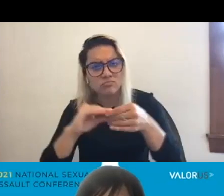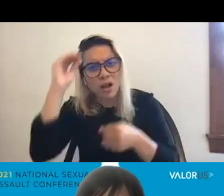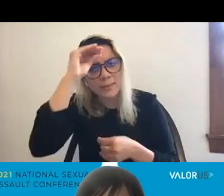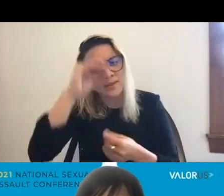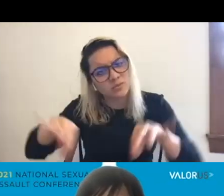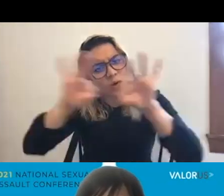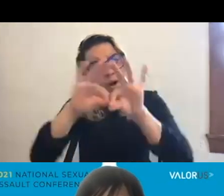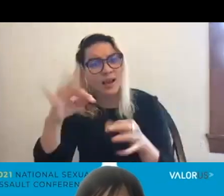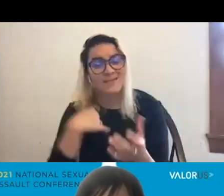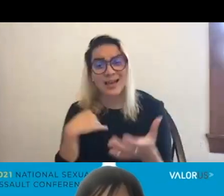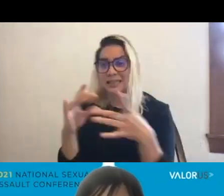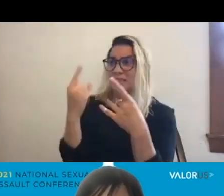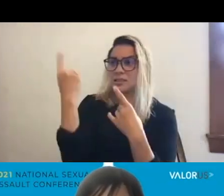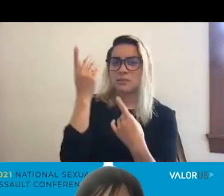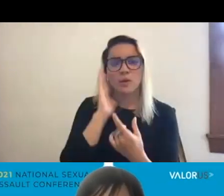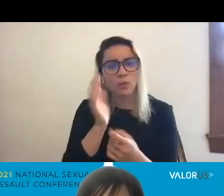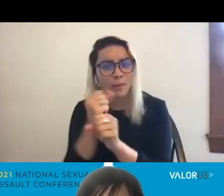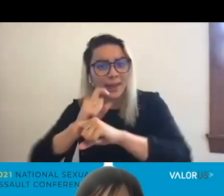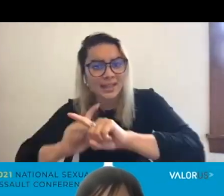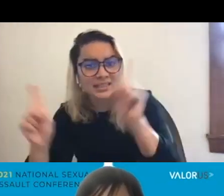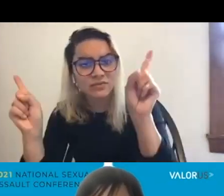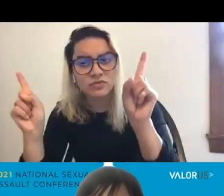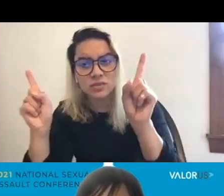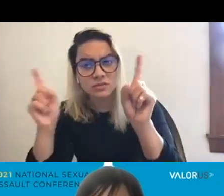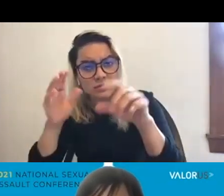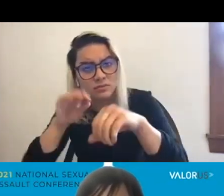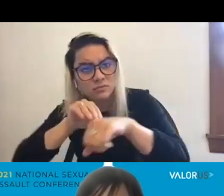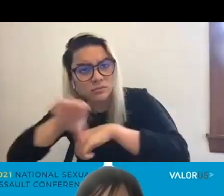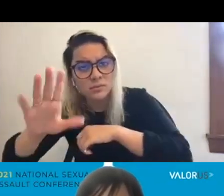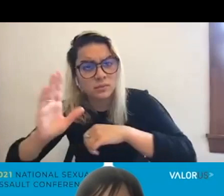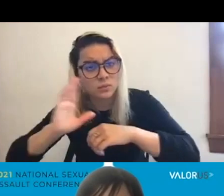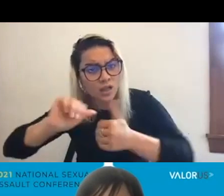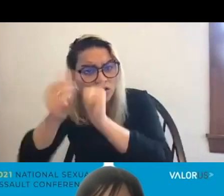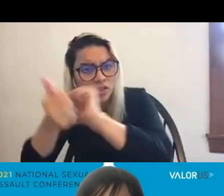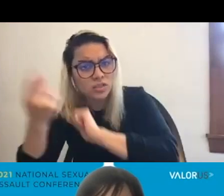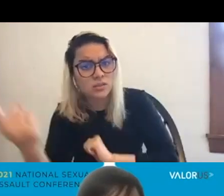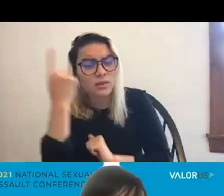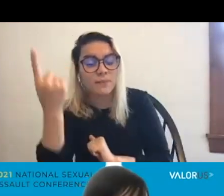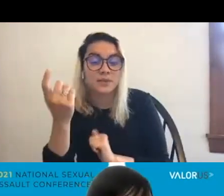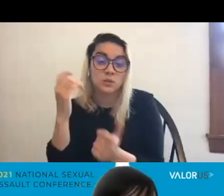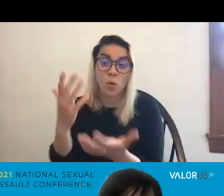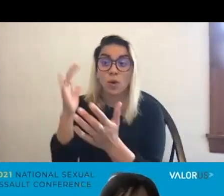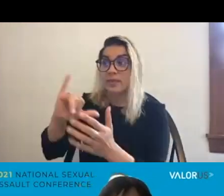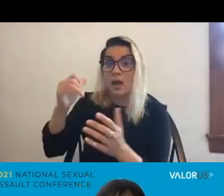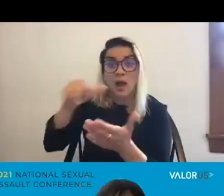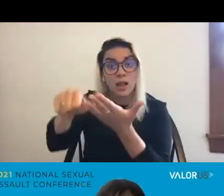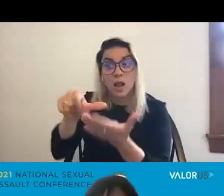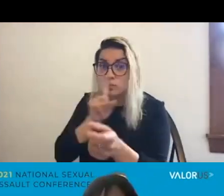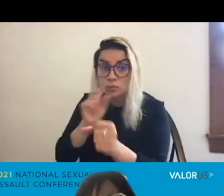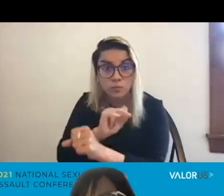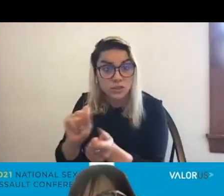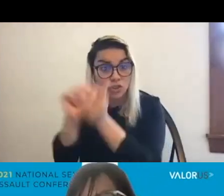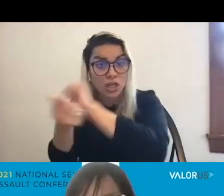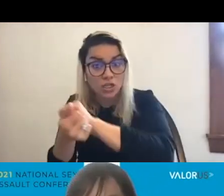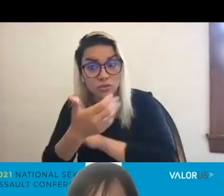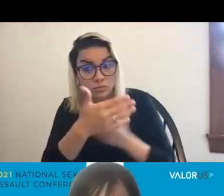it will make a difference, and it did. So that's my story. Yes. Yeah, and I would just